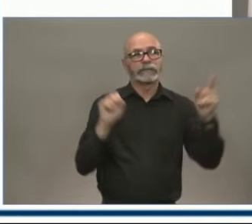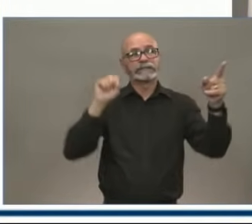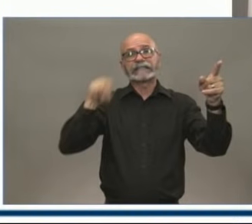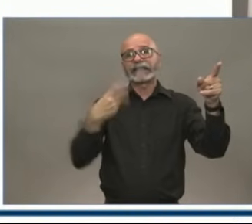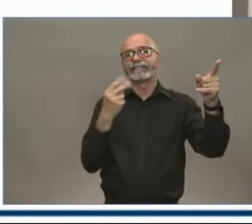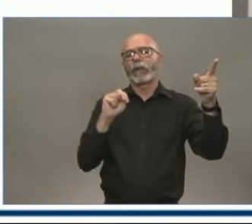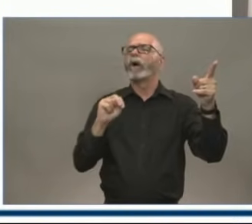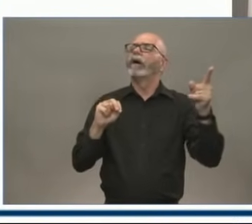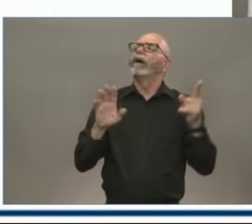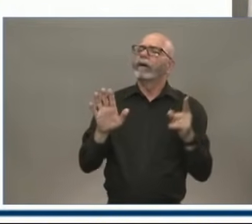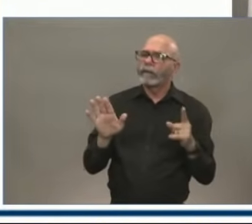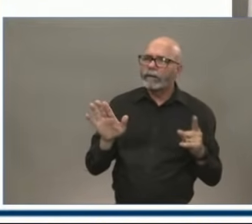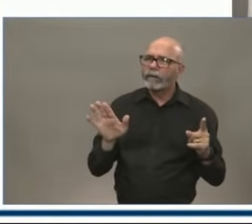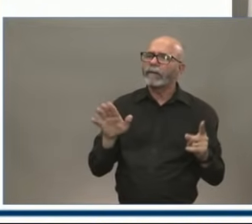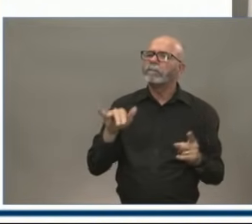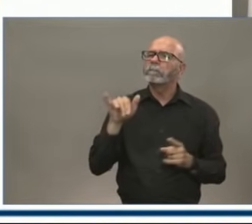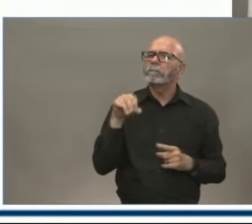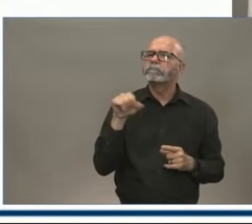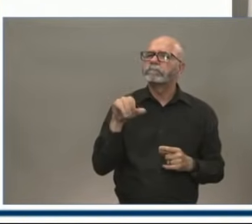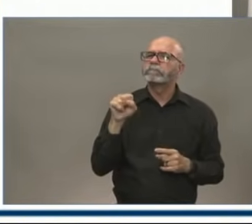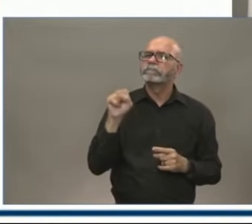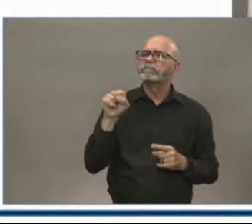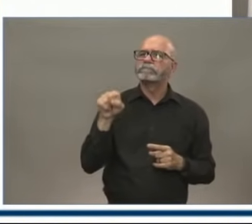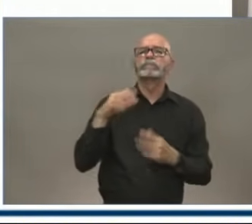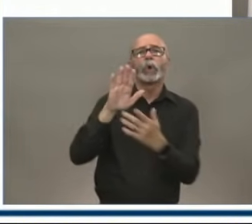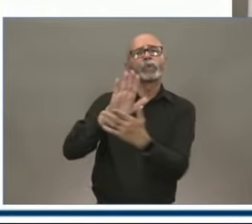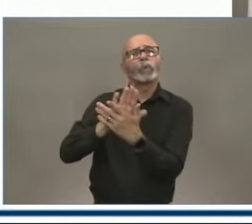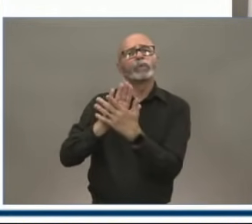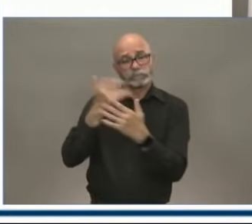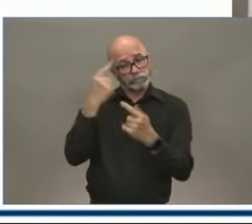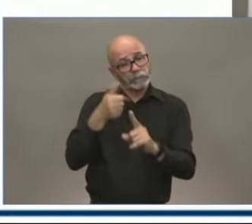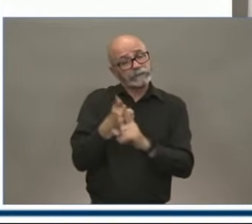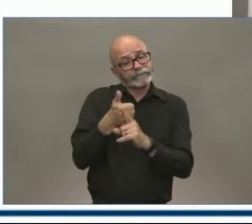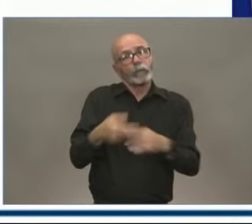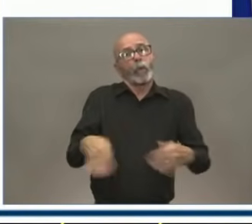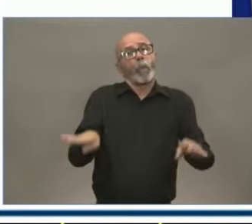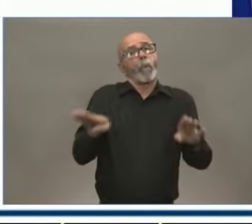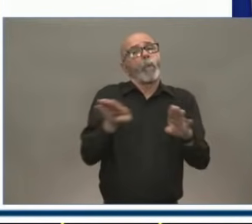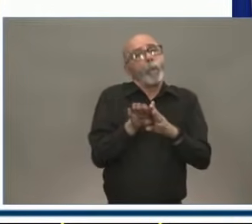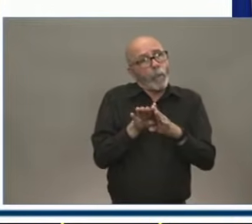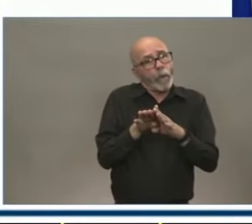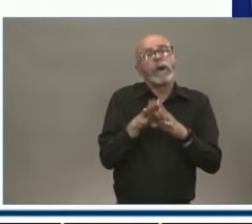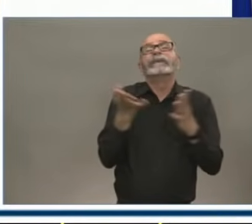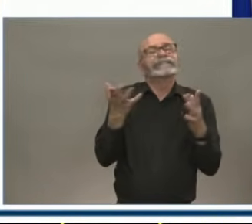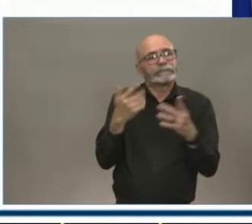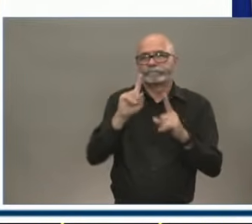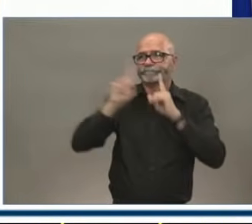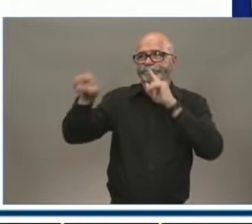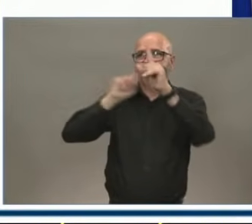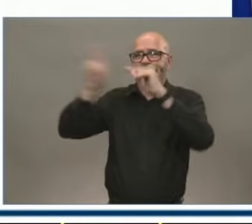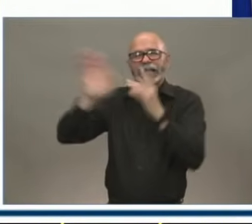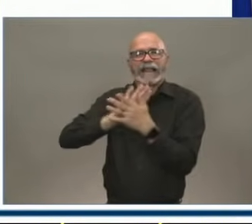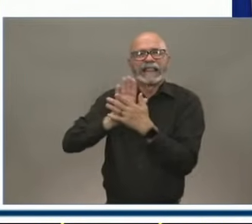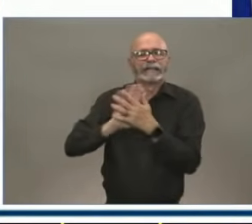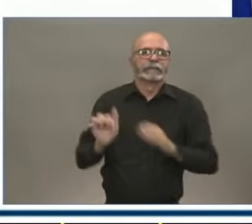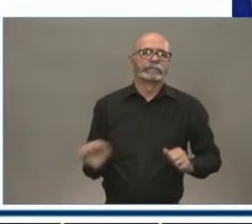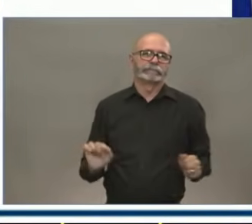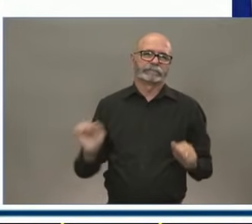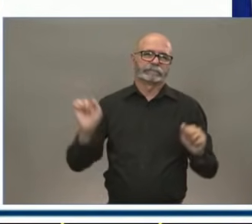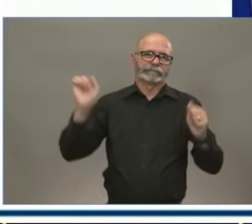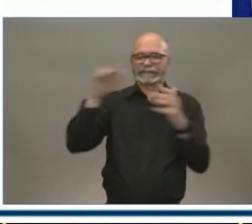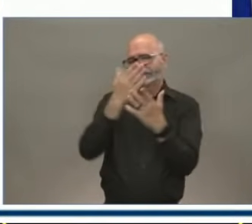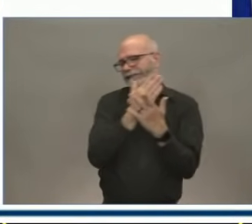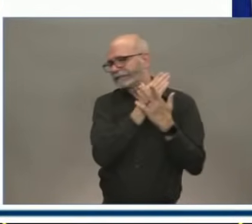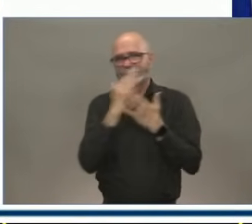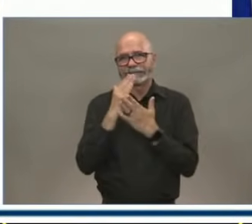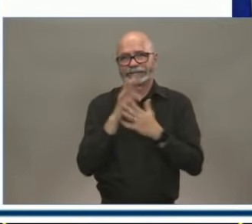during this period of time. When we shut the school down, we go in and do an extra deep cleaning. I want to tell all Nova Scotians that at the beginning of